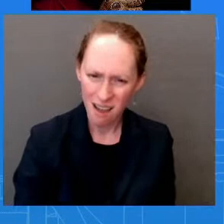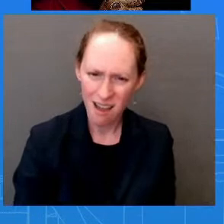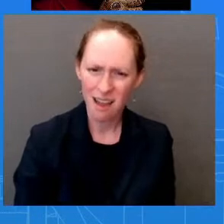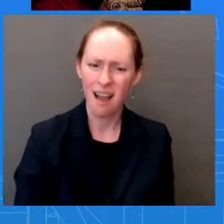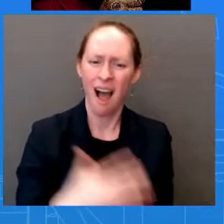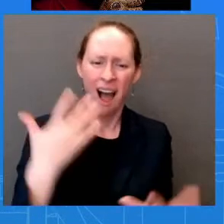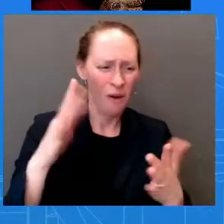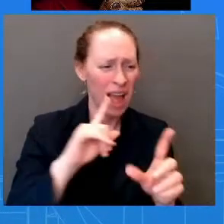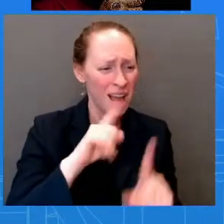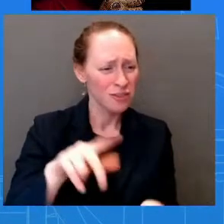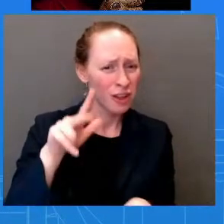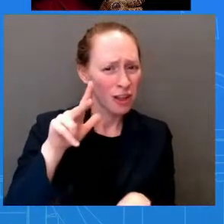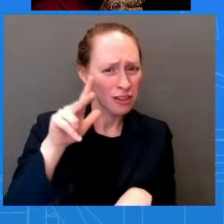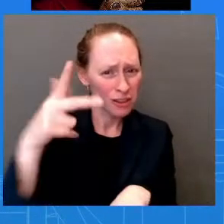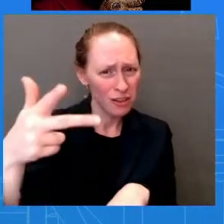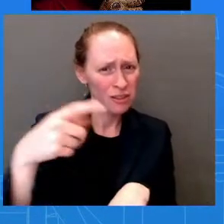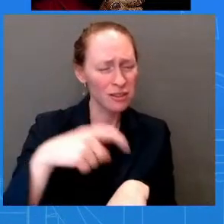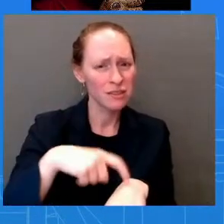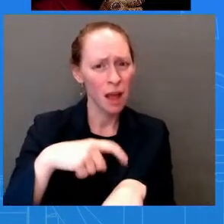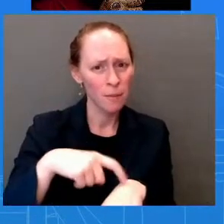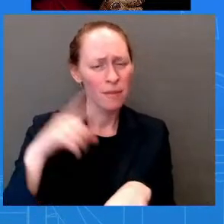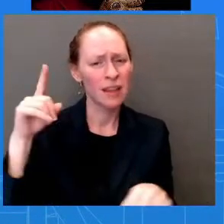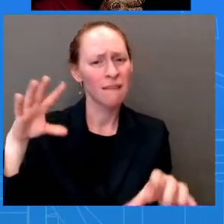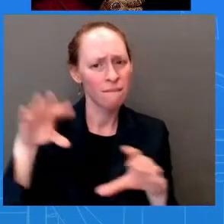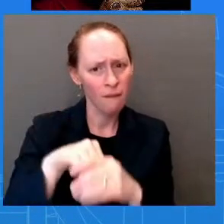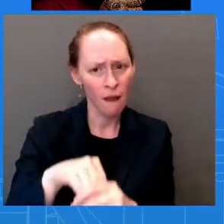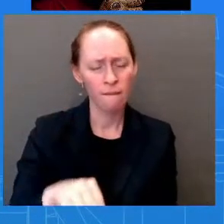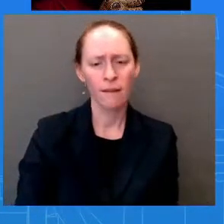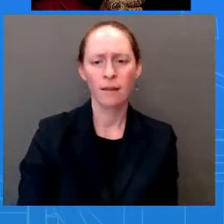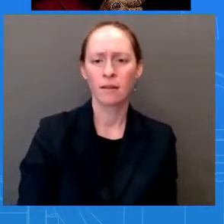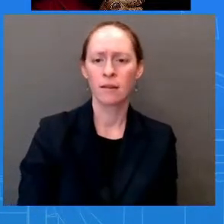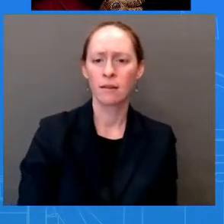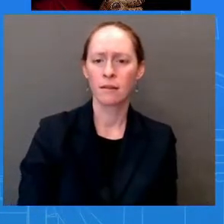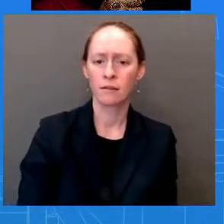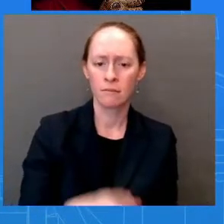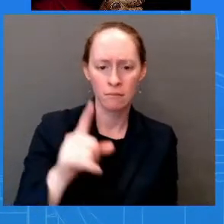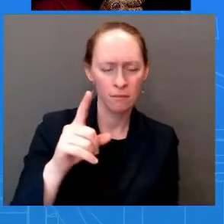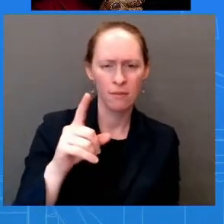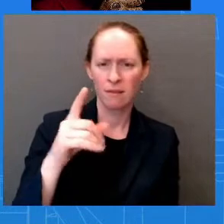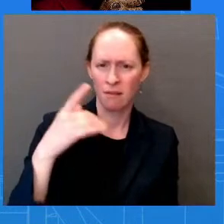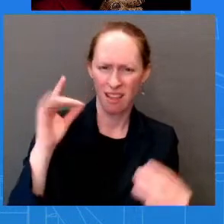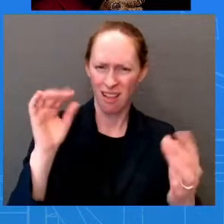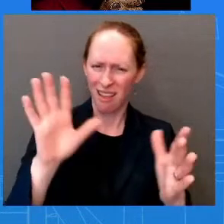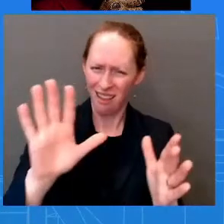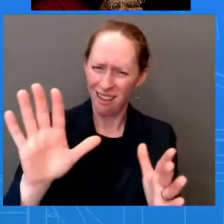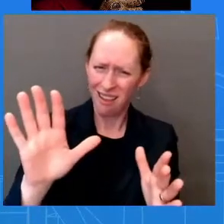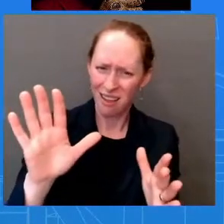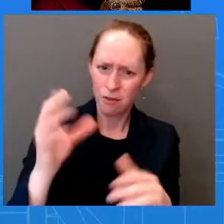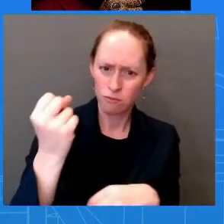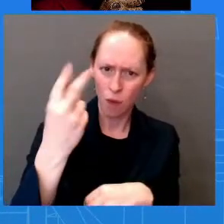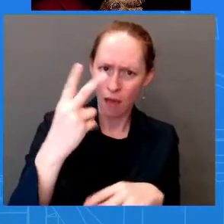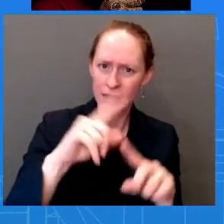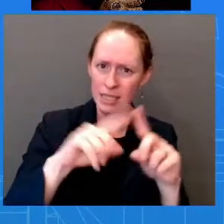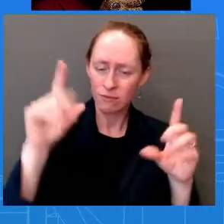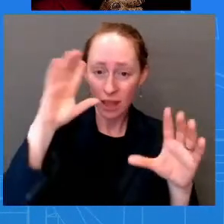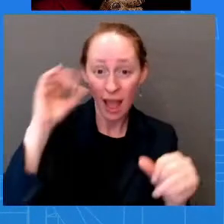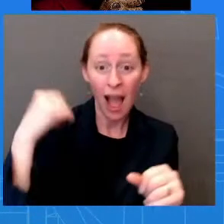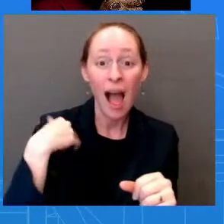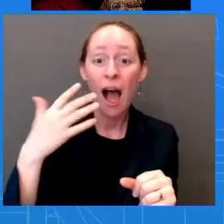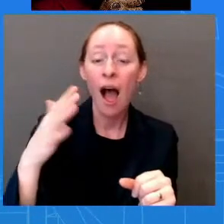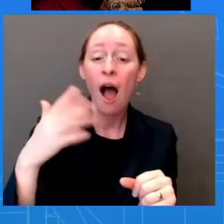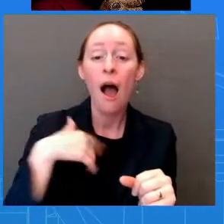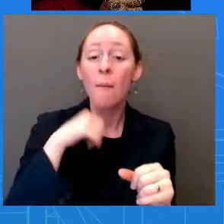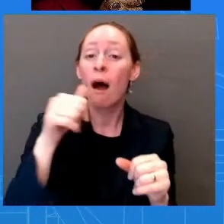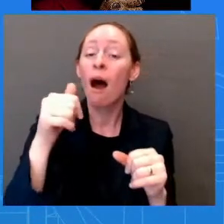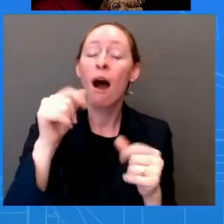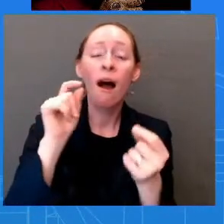about one union president. There are 12, so you're talking. To other You're unions, talking about or- one. I said I'm not going to provide any details at this time. The